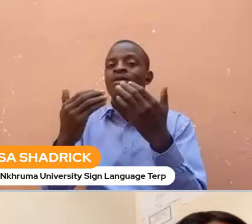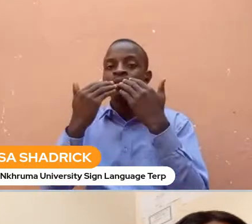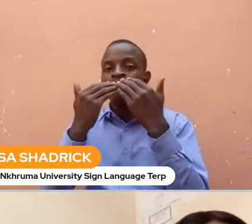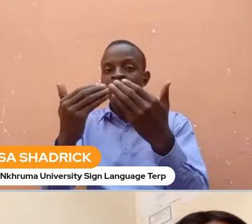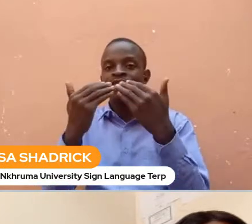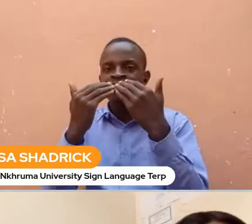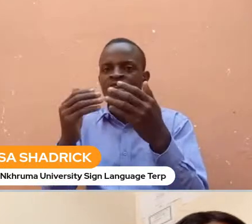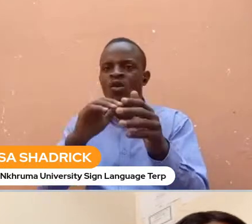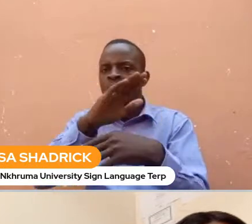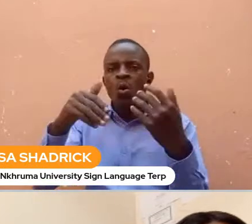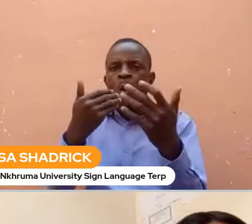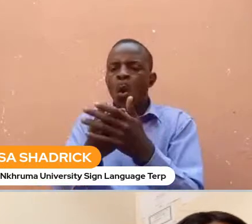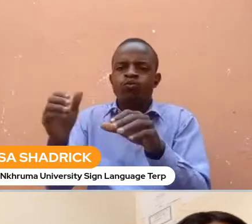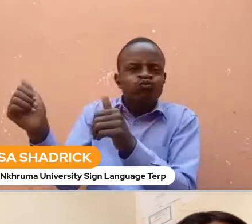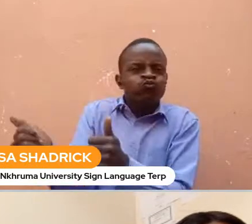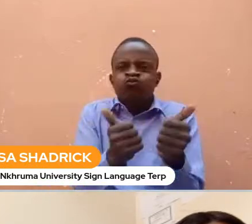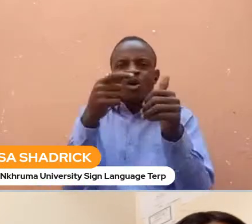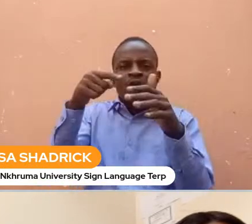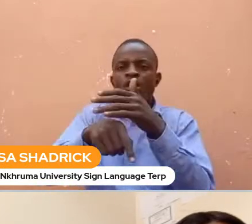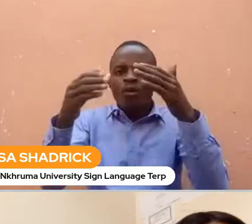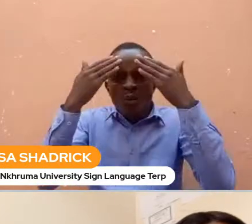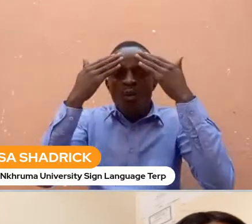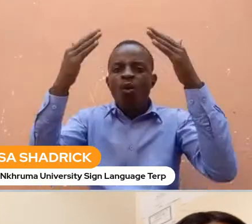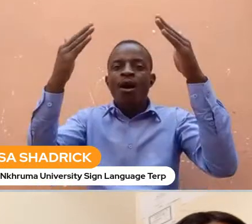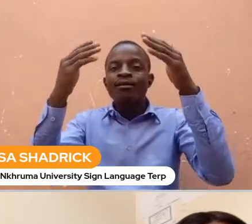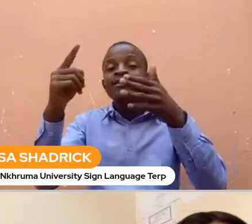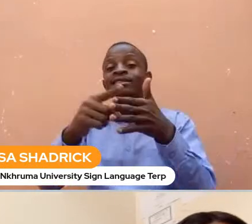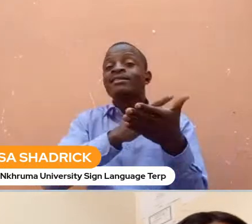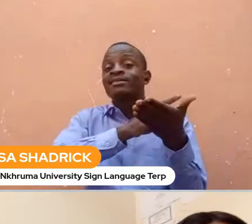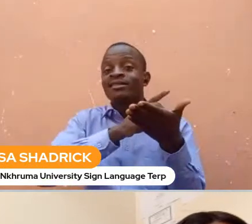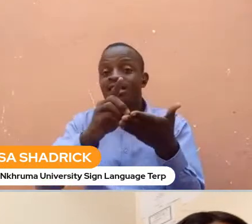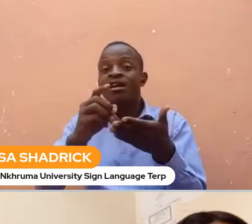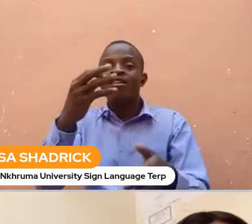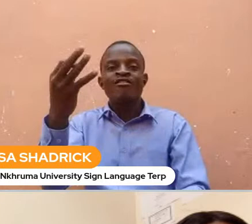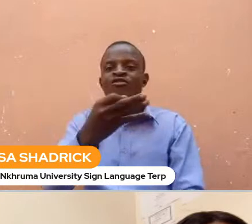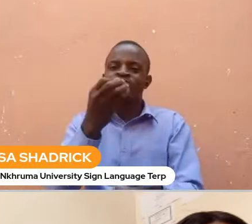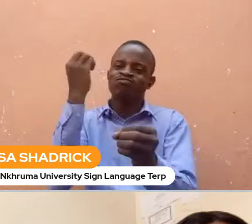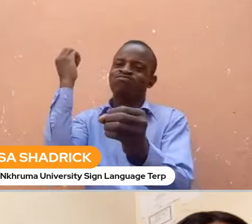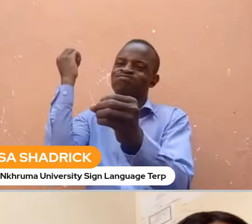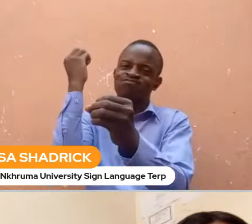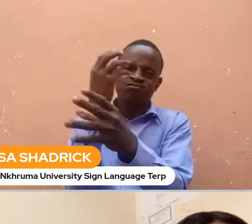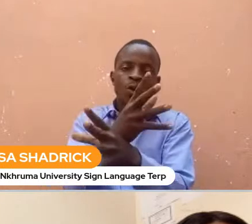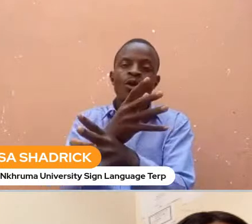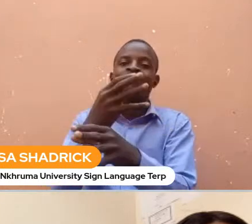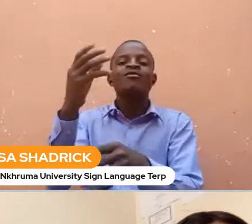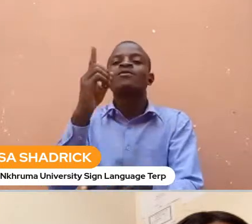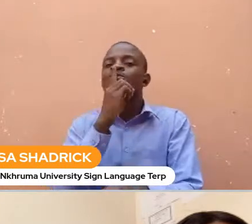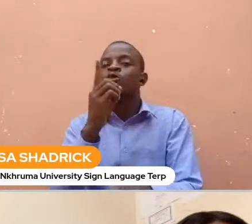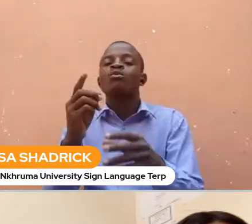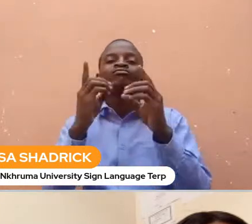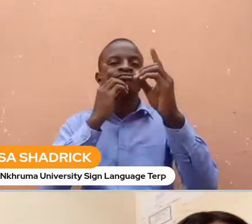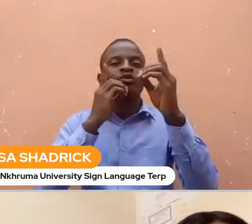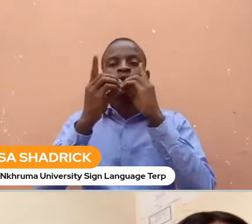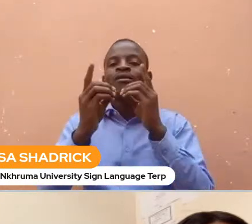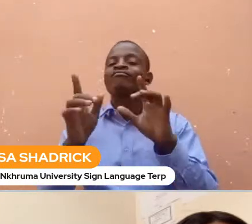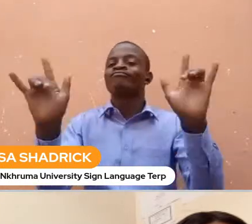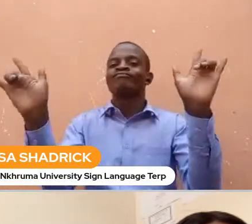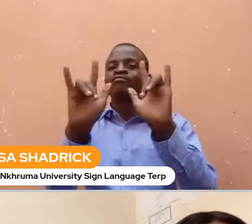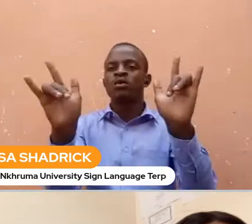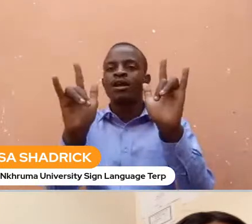to accessing them. Until next time, when we have yet another real topic on the Real Talk, it's bye bye from